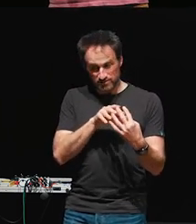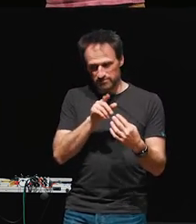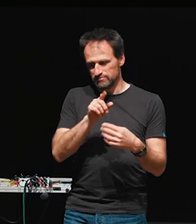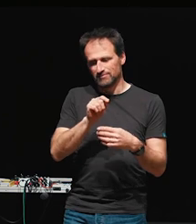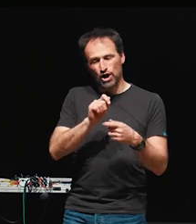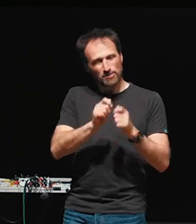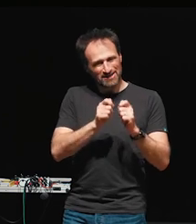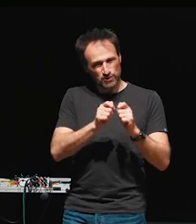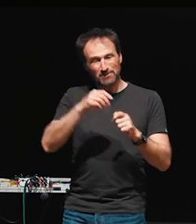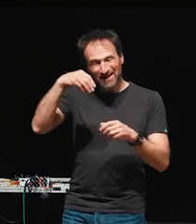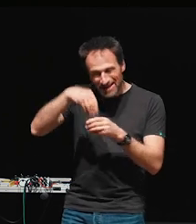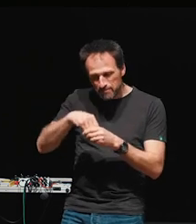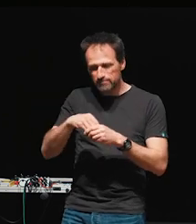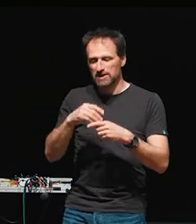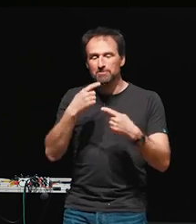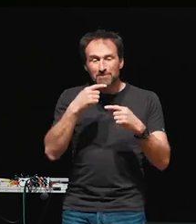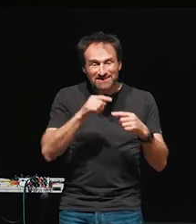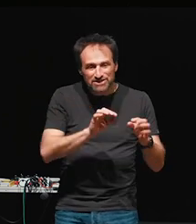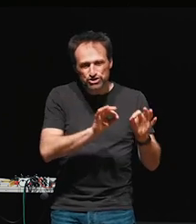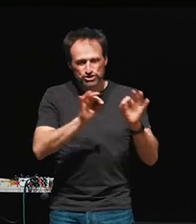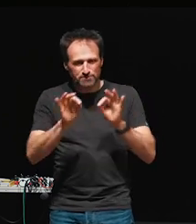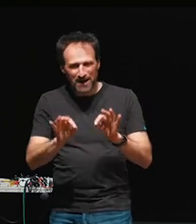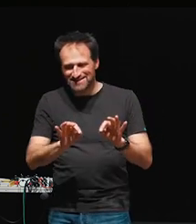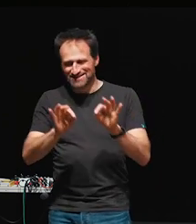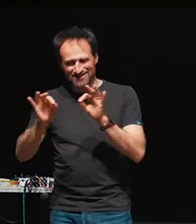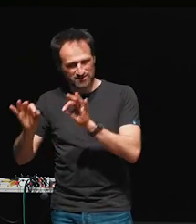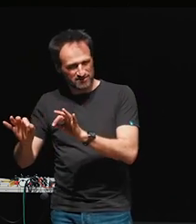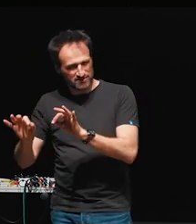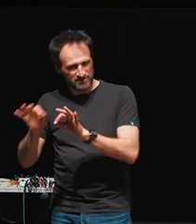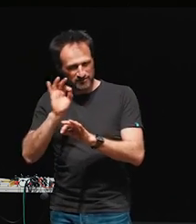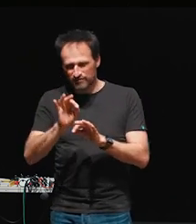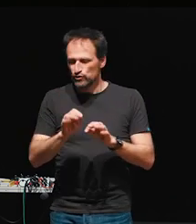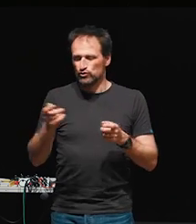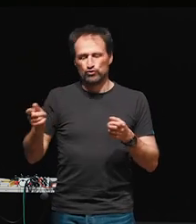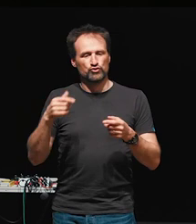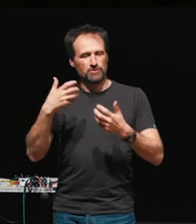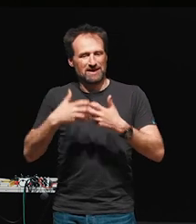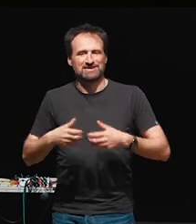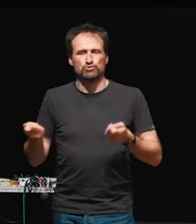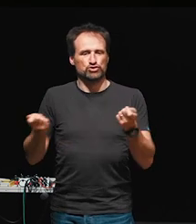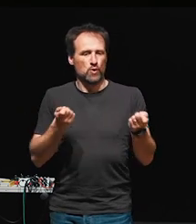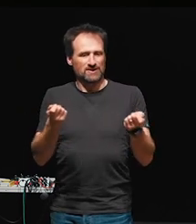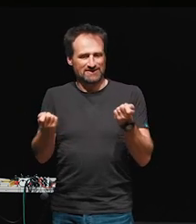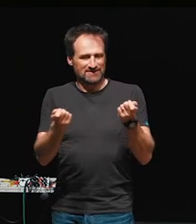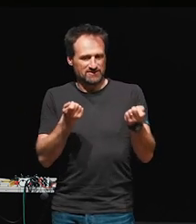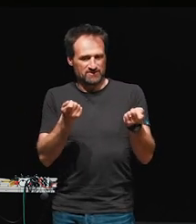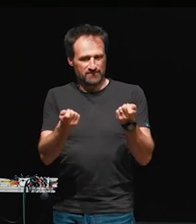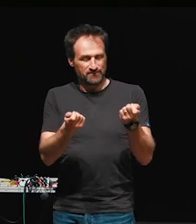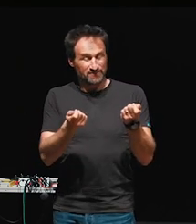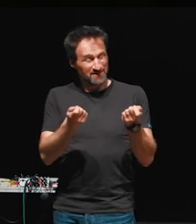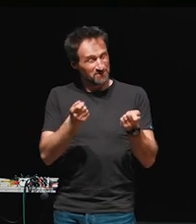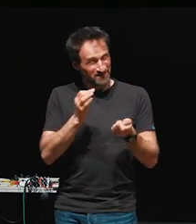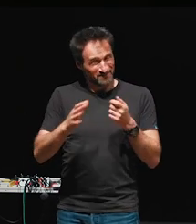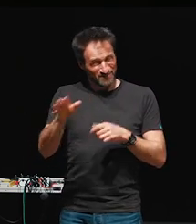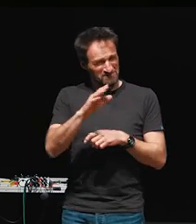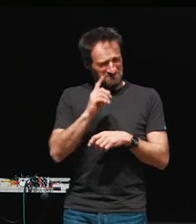like events, if you've ever worked with native JavaScript events. And so for those of you that might not be familiar with that or might not totally understand what that